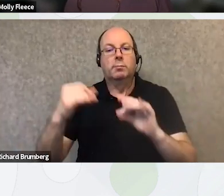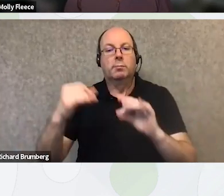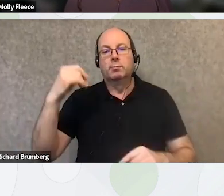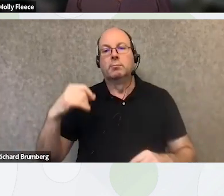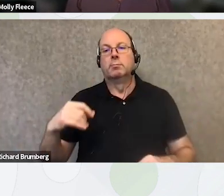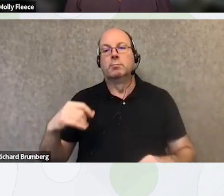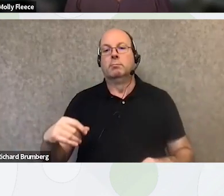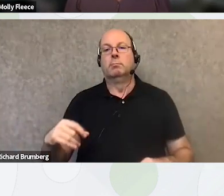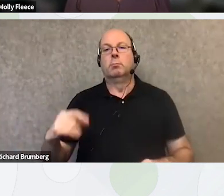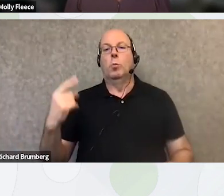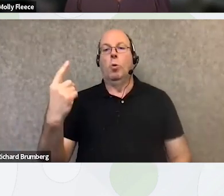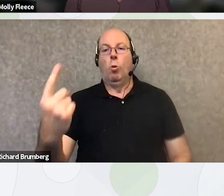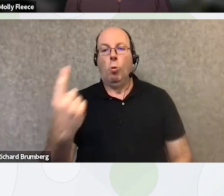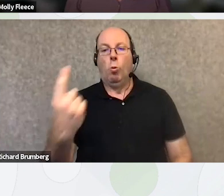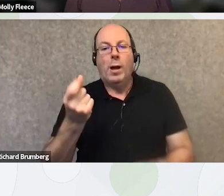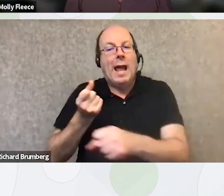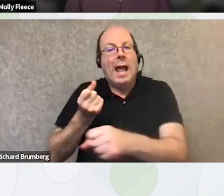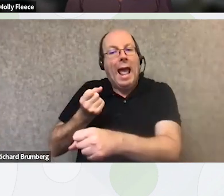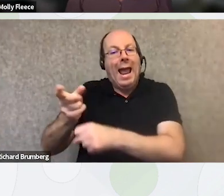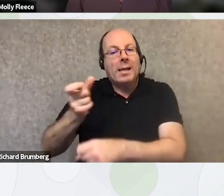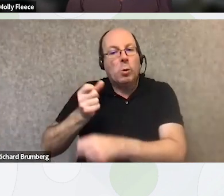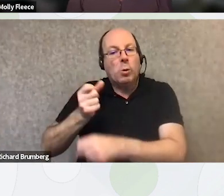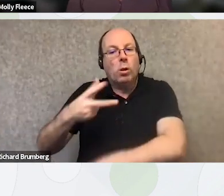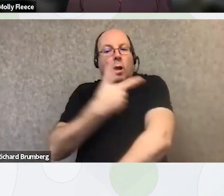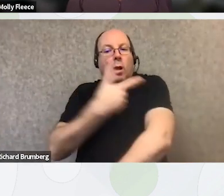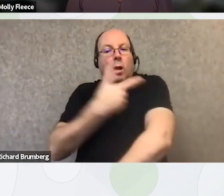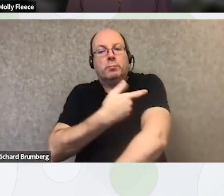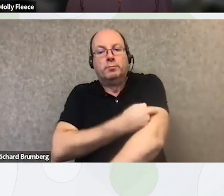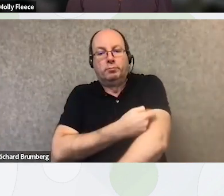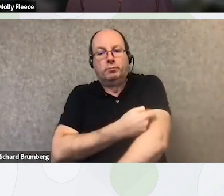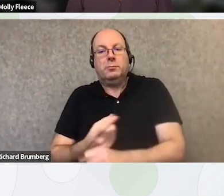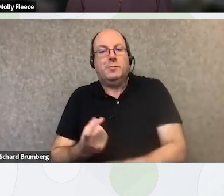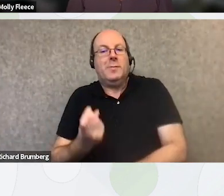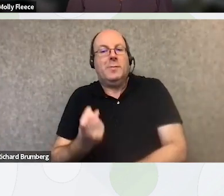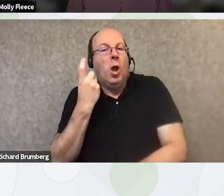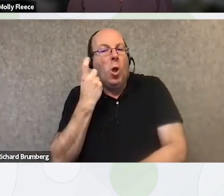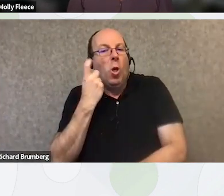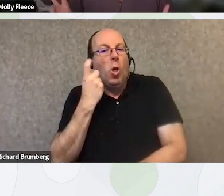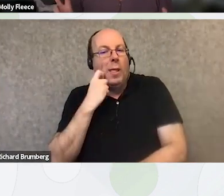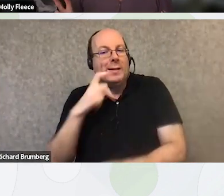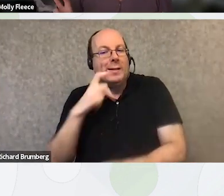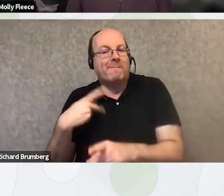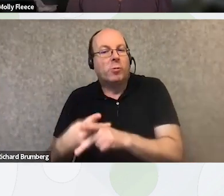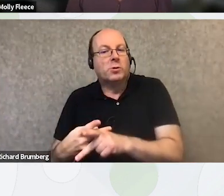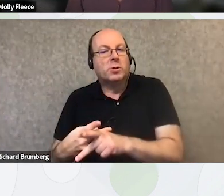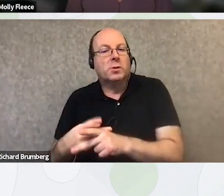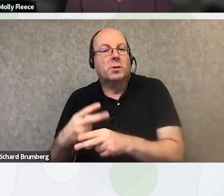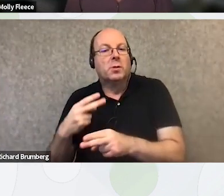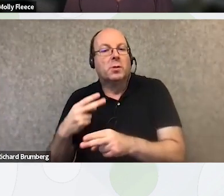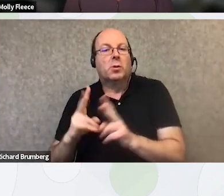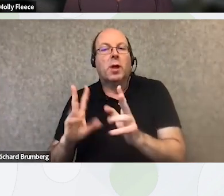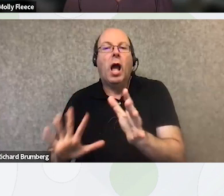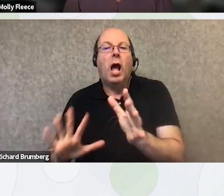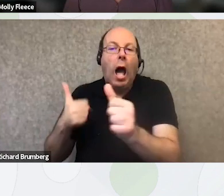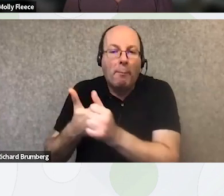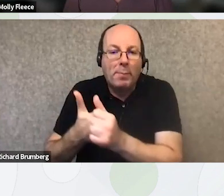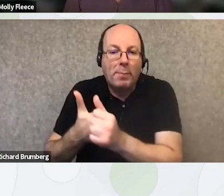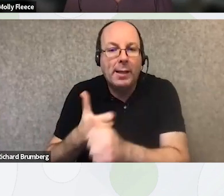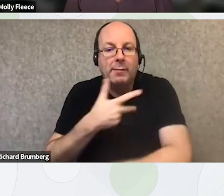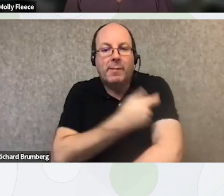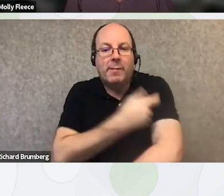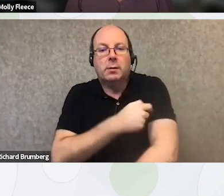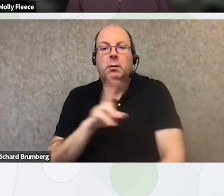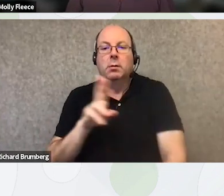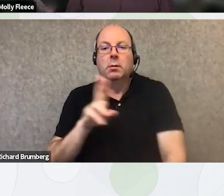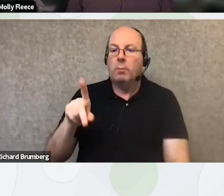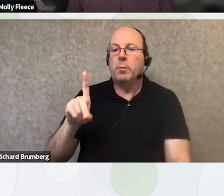a single annual immunization with the latest version of the vaccine titled updated vaccines. So whereas